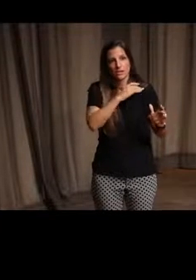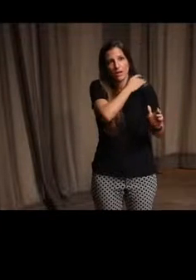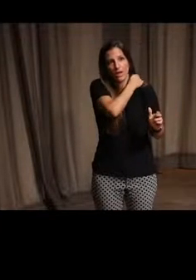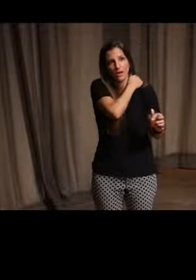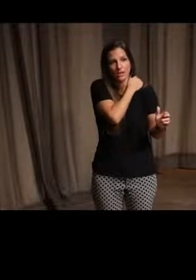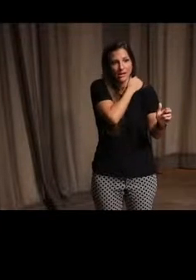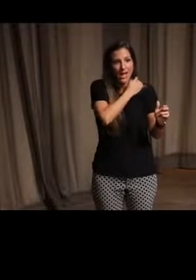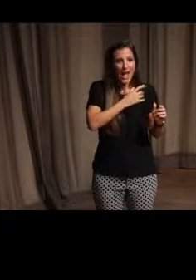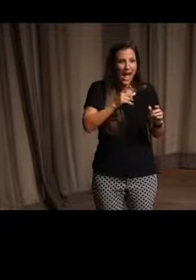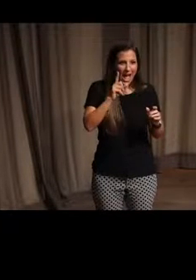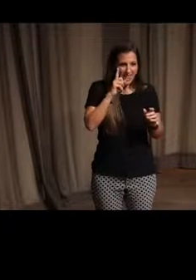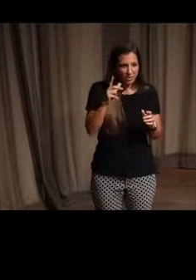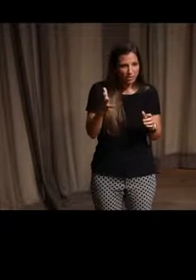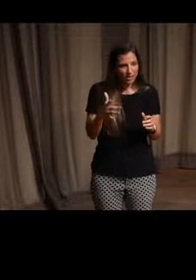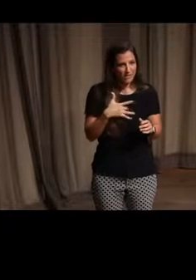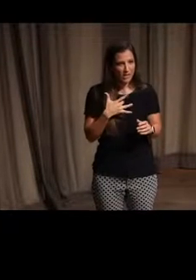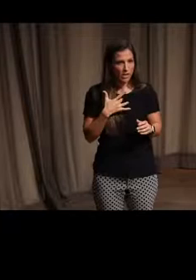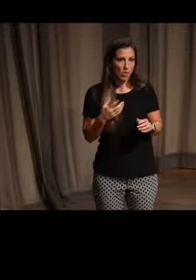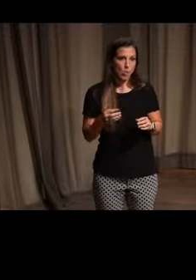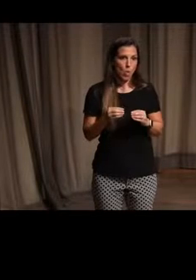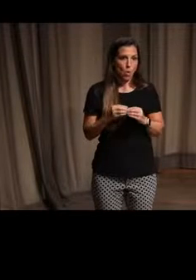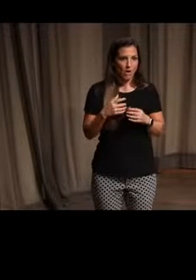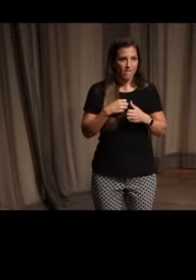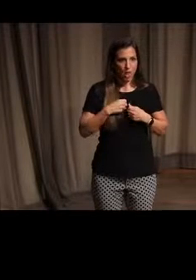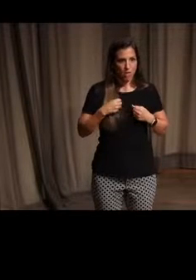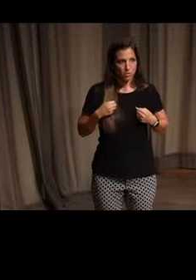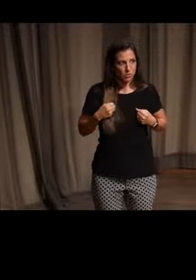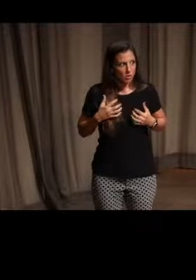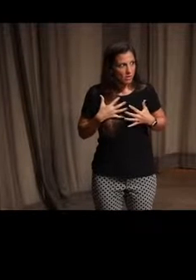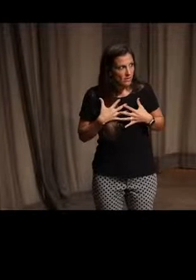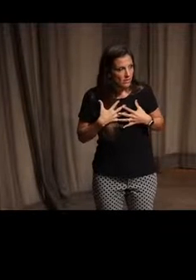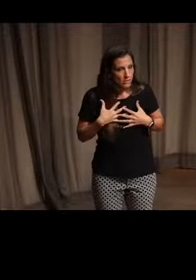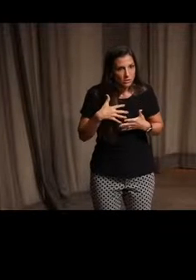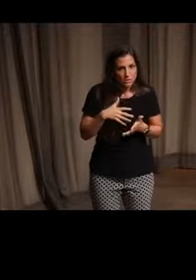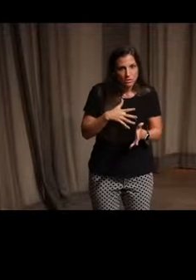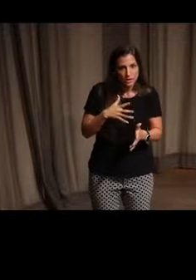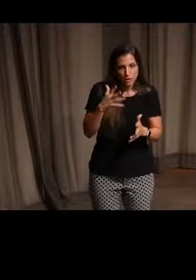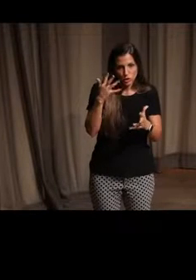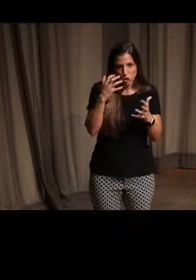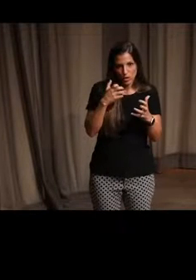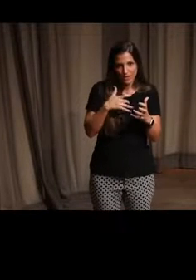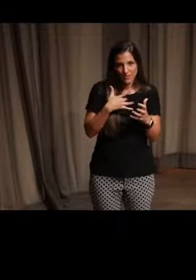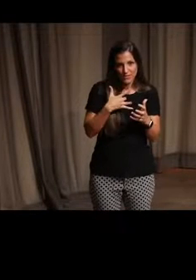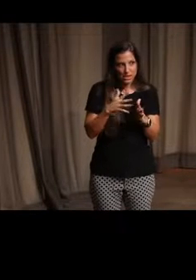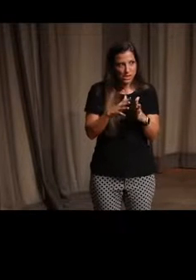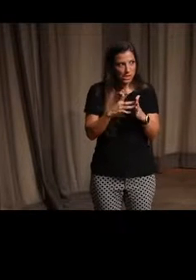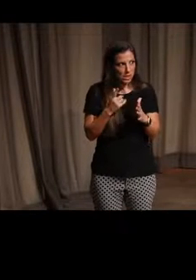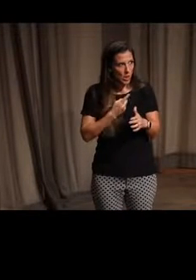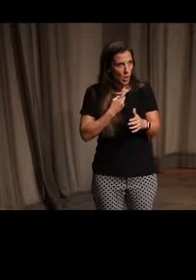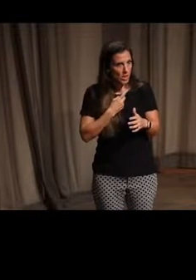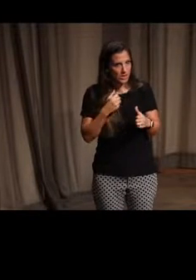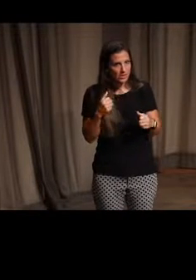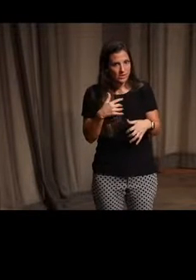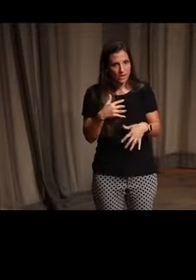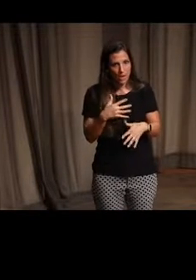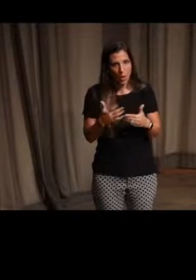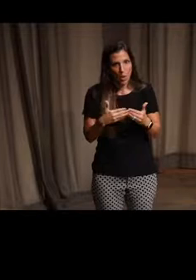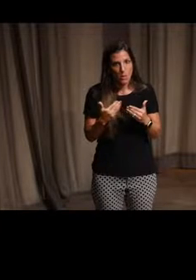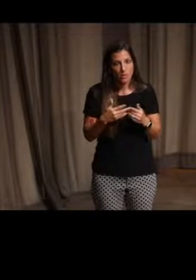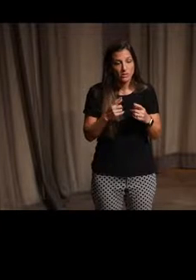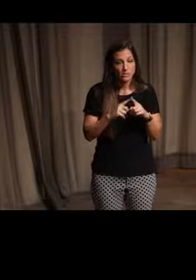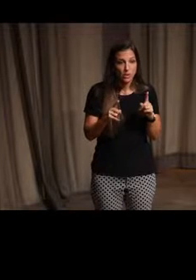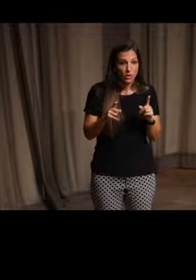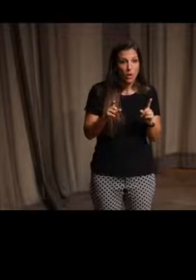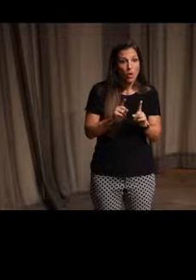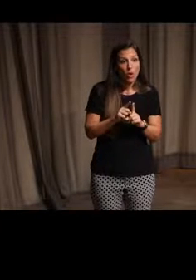I think will make it kind of, you feel even more vulnerable. Like darkness can make you feel very kind of lonely and scared almost. But